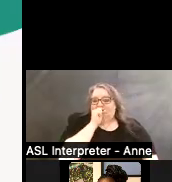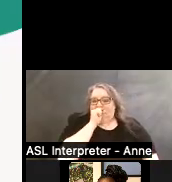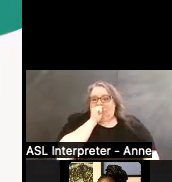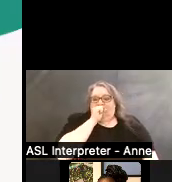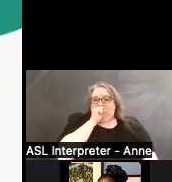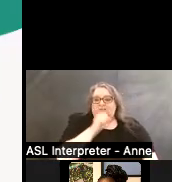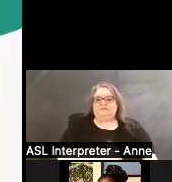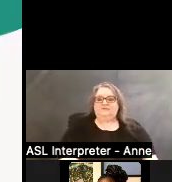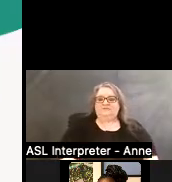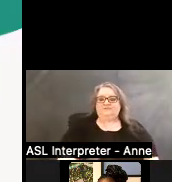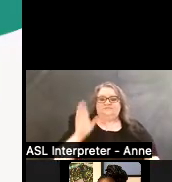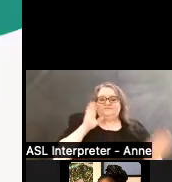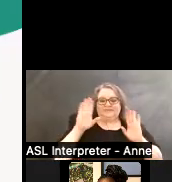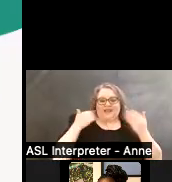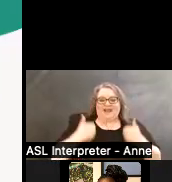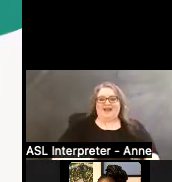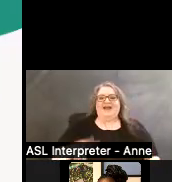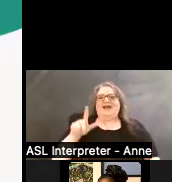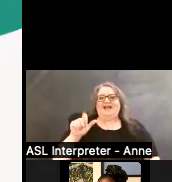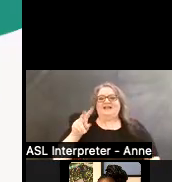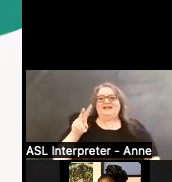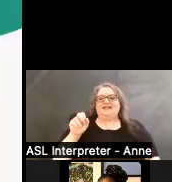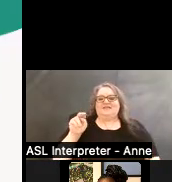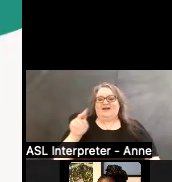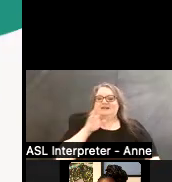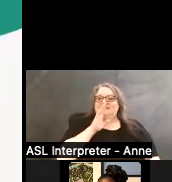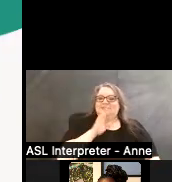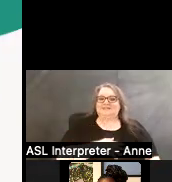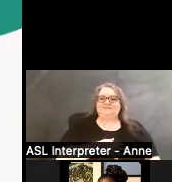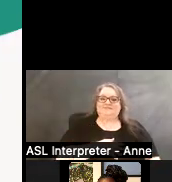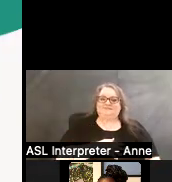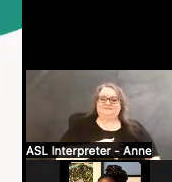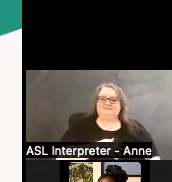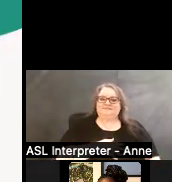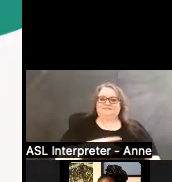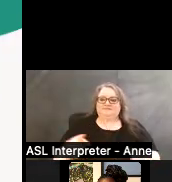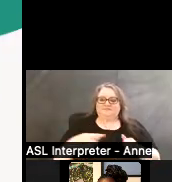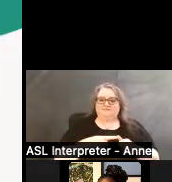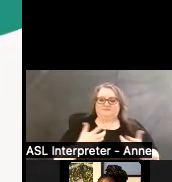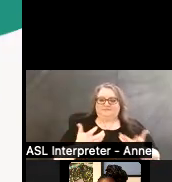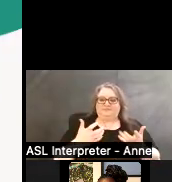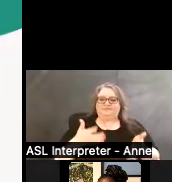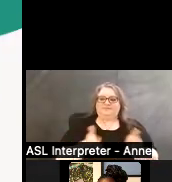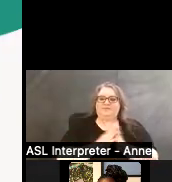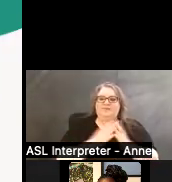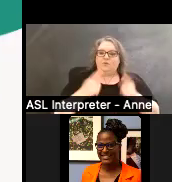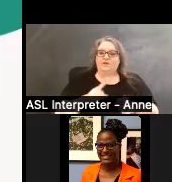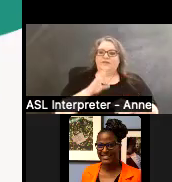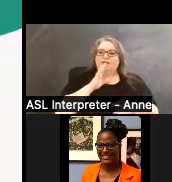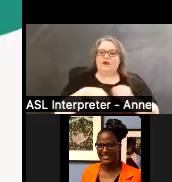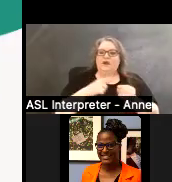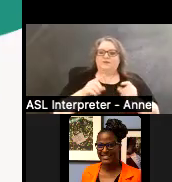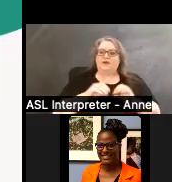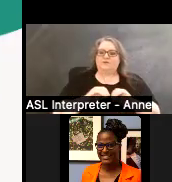Brittany, hi, this is Lavon speaking. I first was going to ask, when they speak about